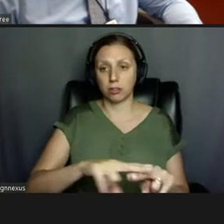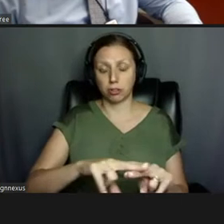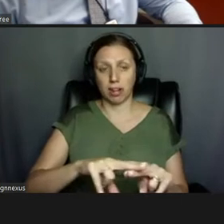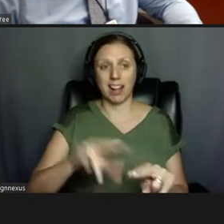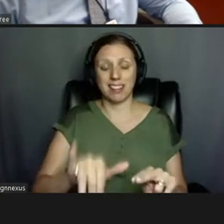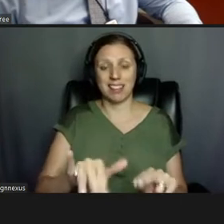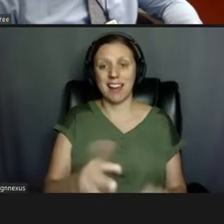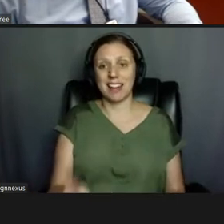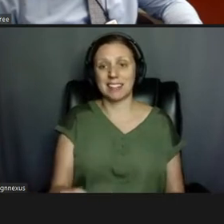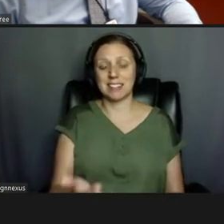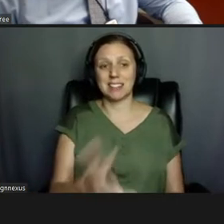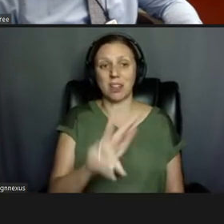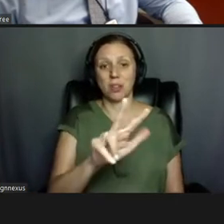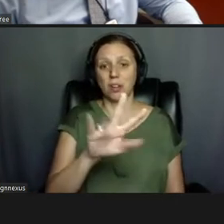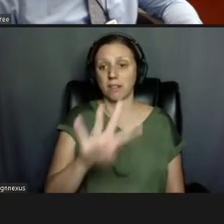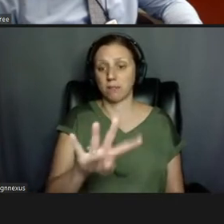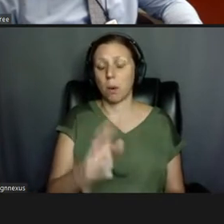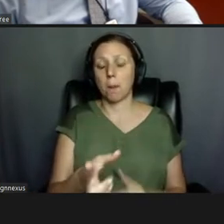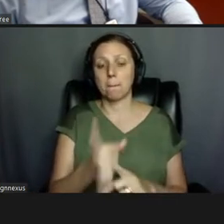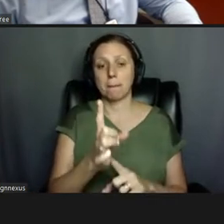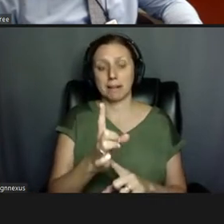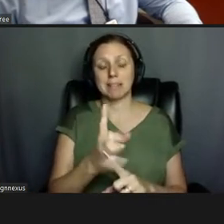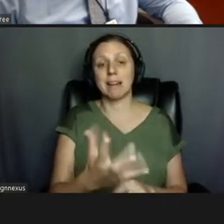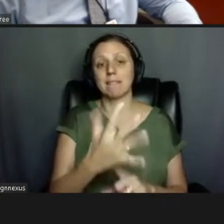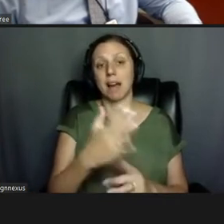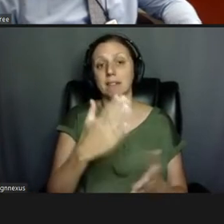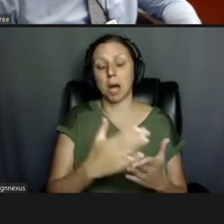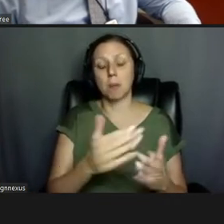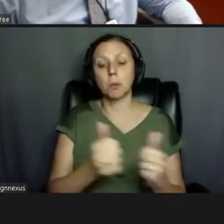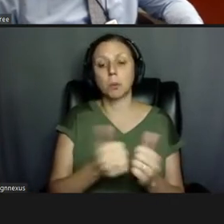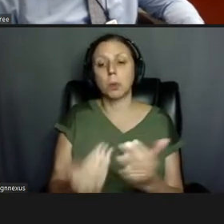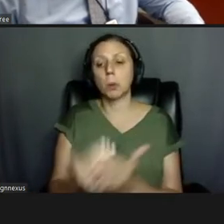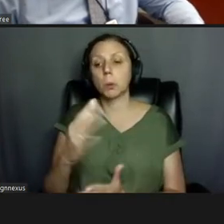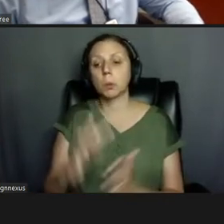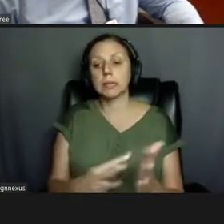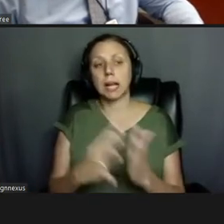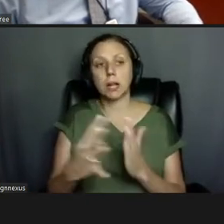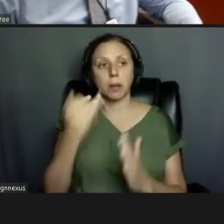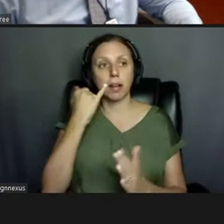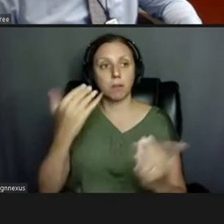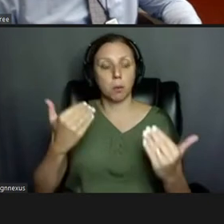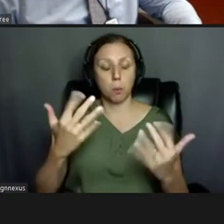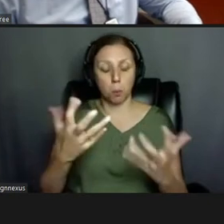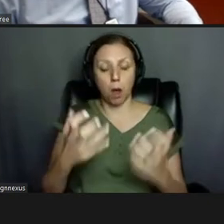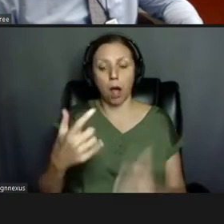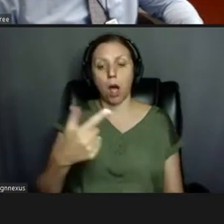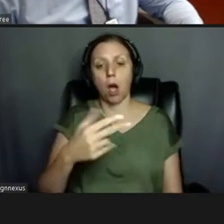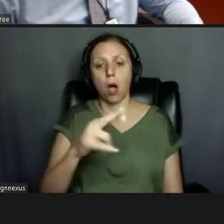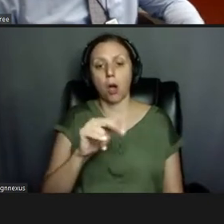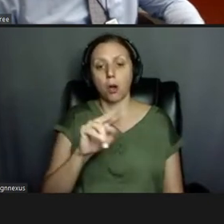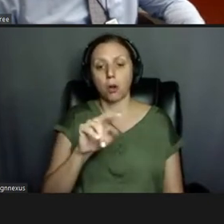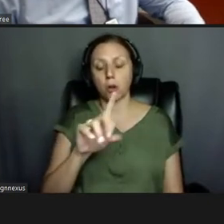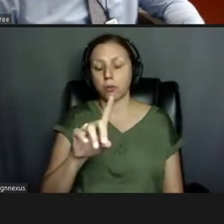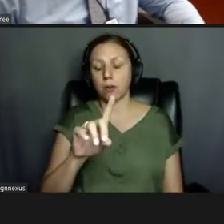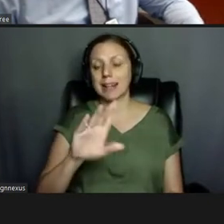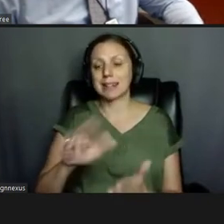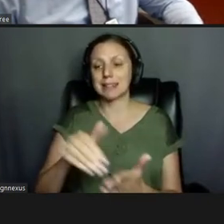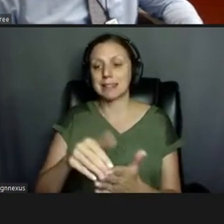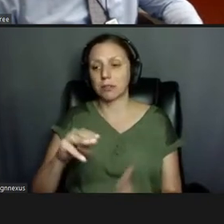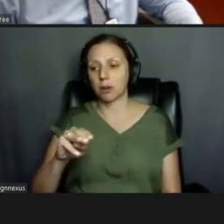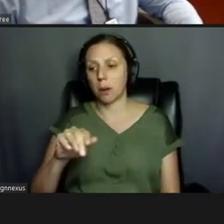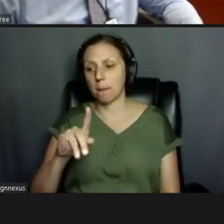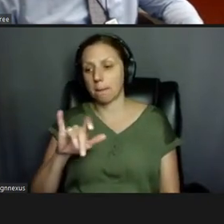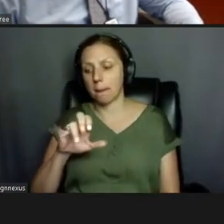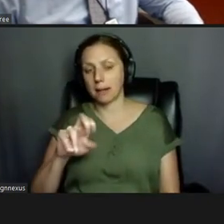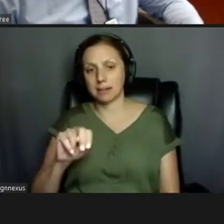and 34 minutes long. With a new schedule, if you want to go to Grand Central Madison, one would have to take a 7:45 train to get to work at 9